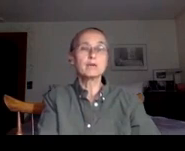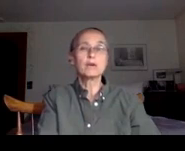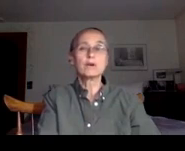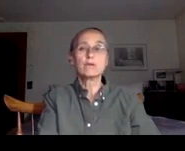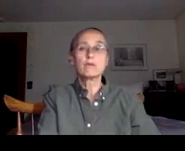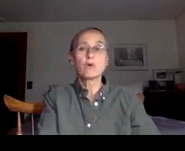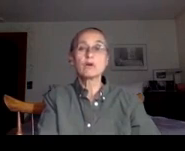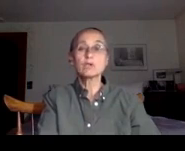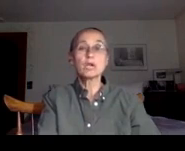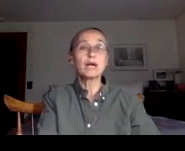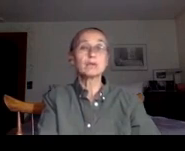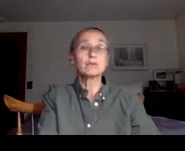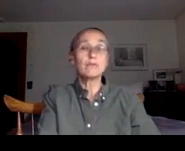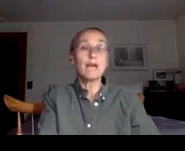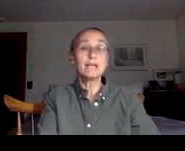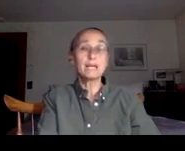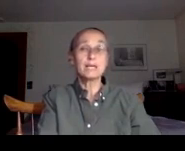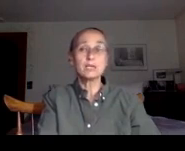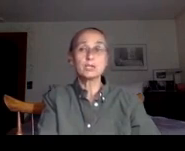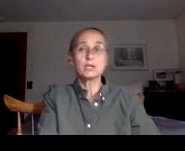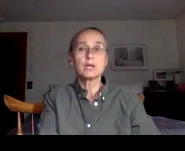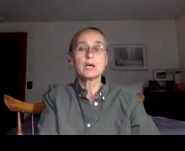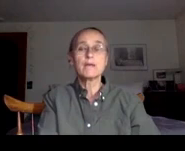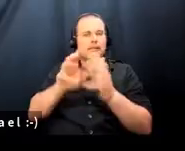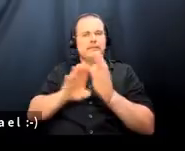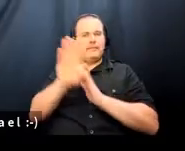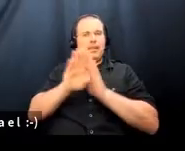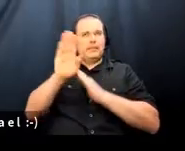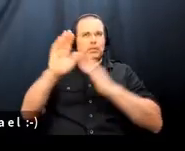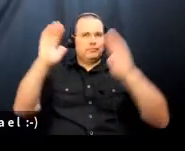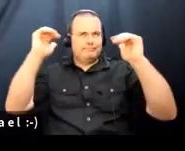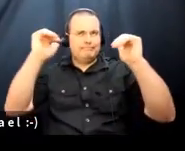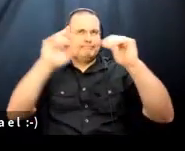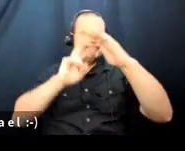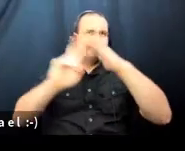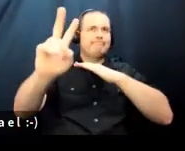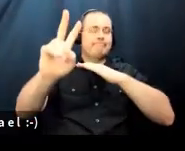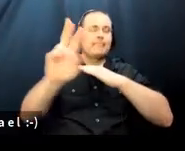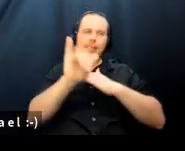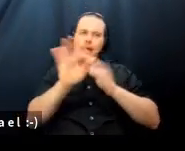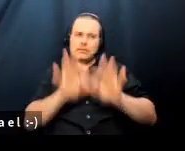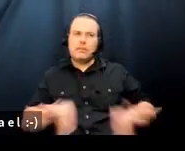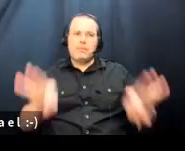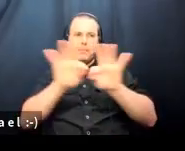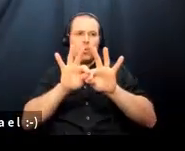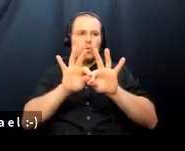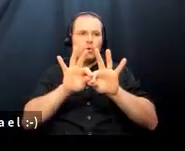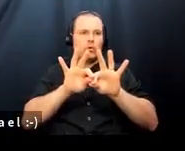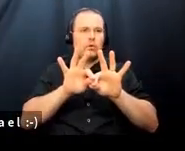expectation for a child of that age. And that's very important when we're looking